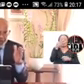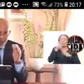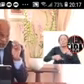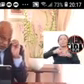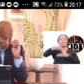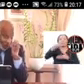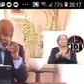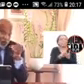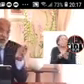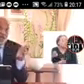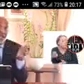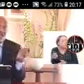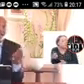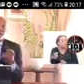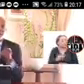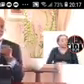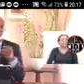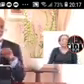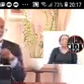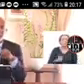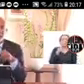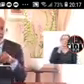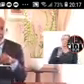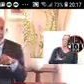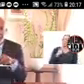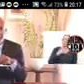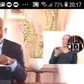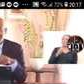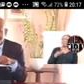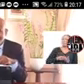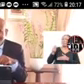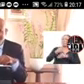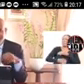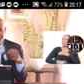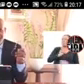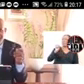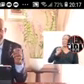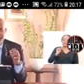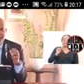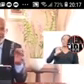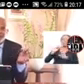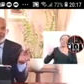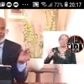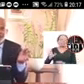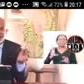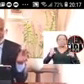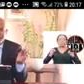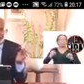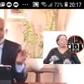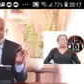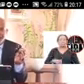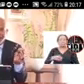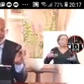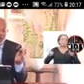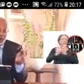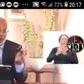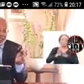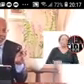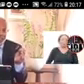not allowed. So those of you who had anticipated going to buy bread on Saturday or on Sunday, I'm afraid